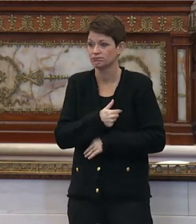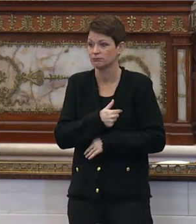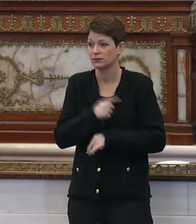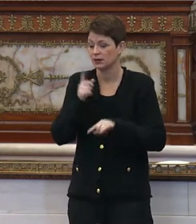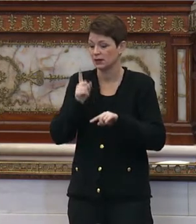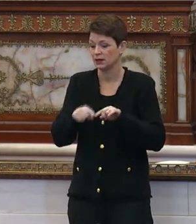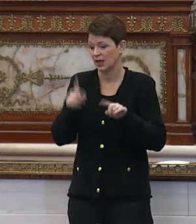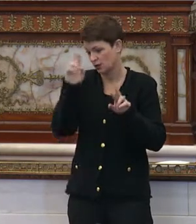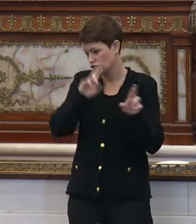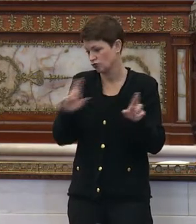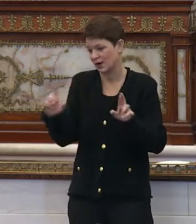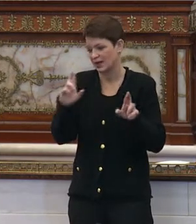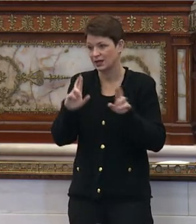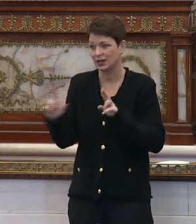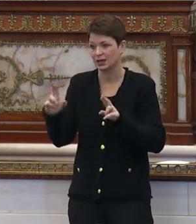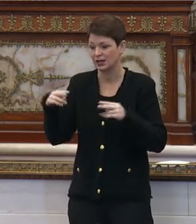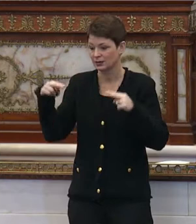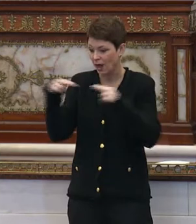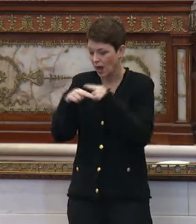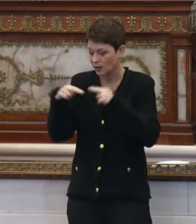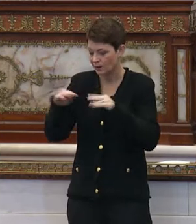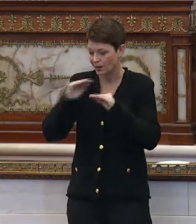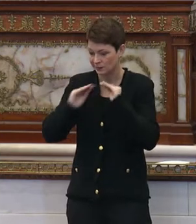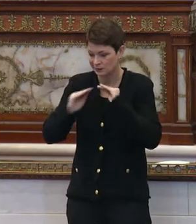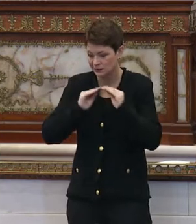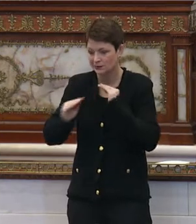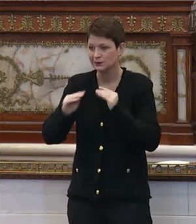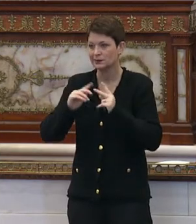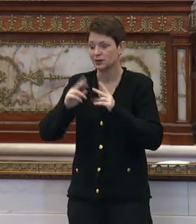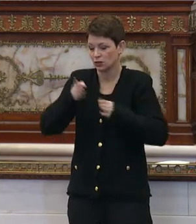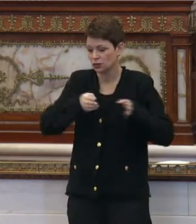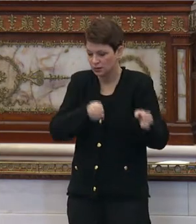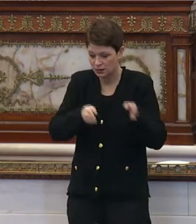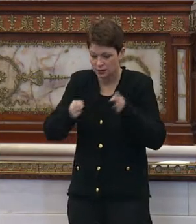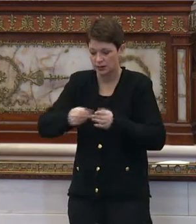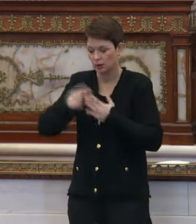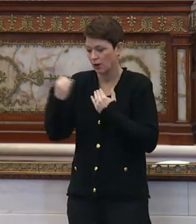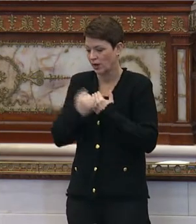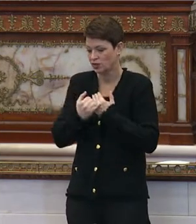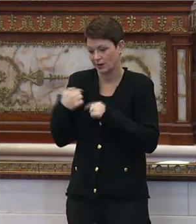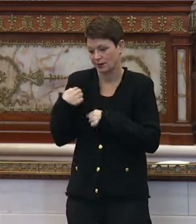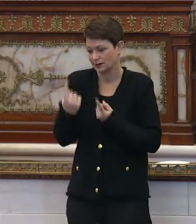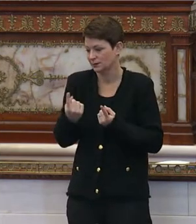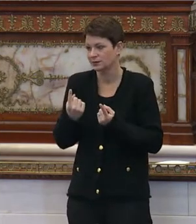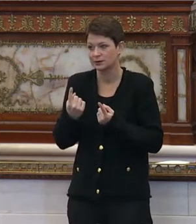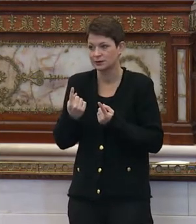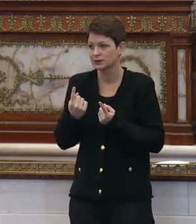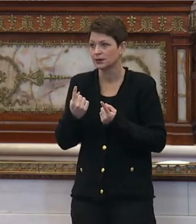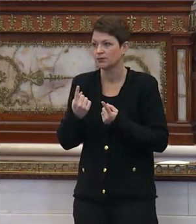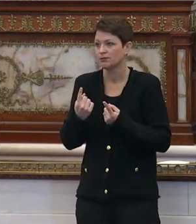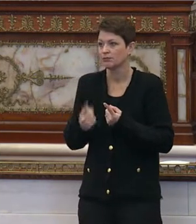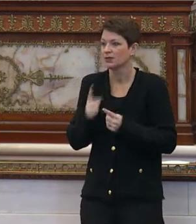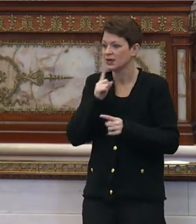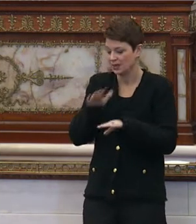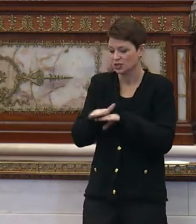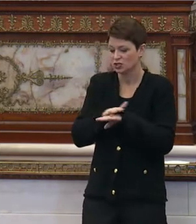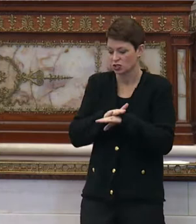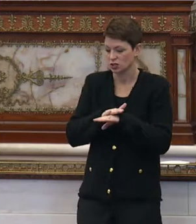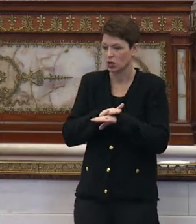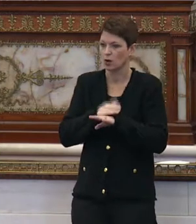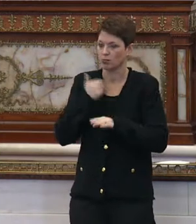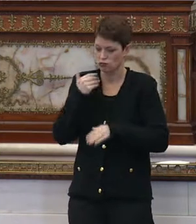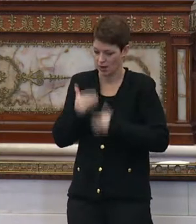ready major highway, major infrastructure projects. It is a slow,